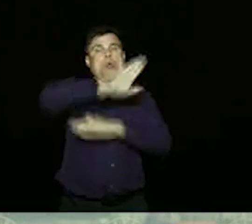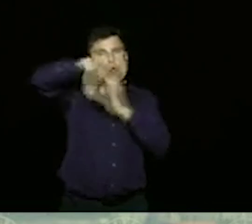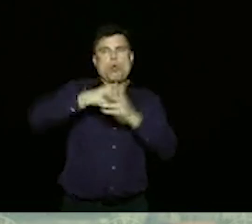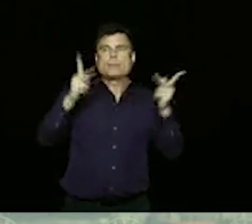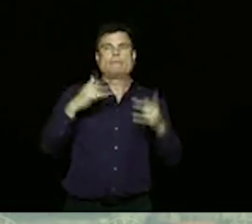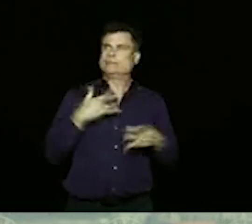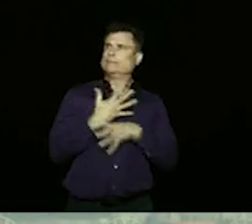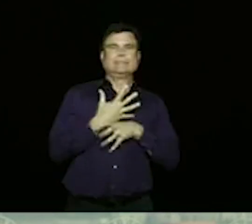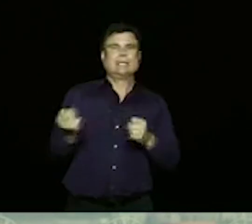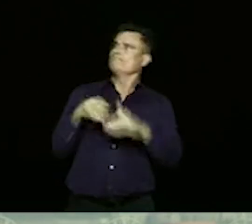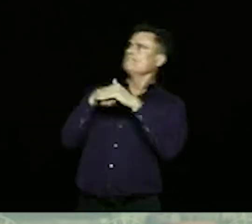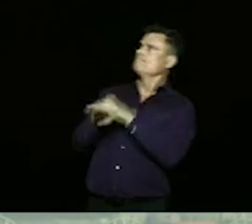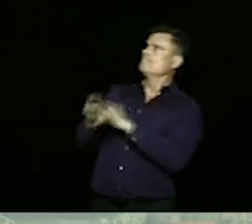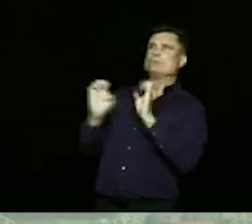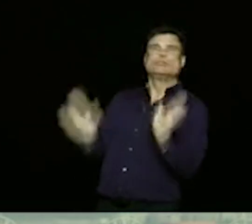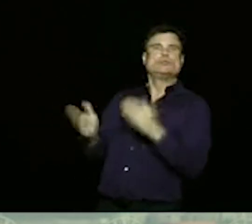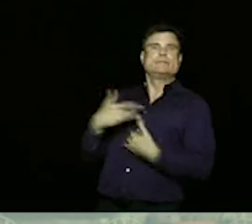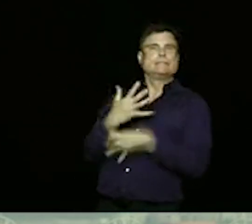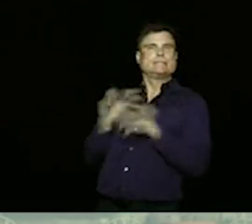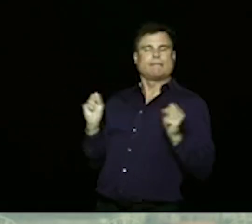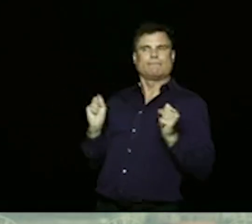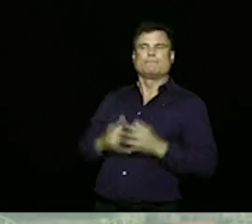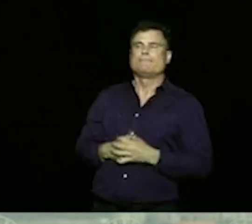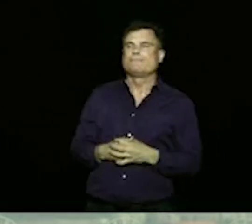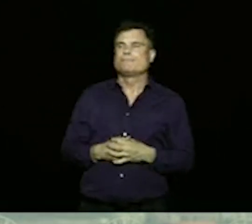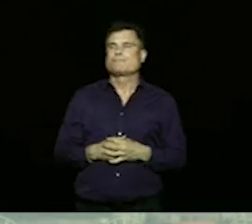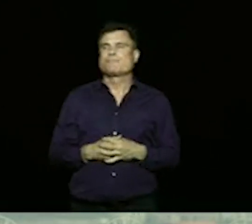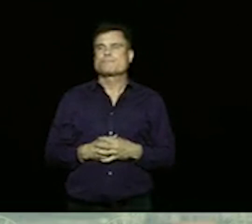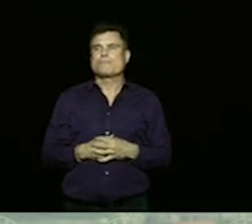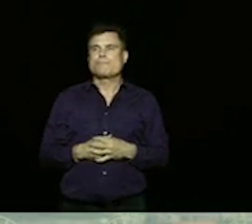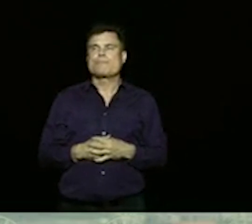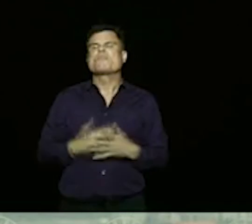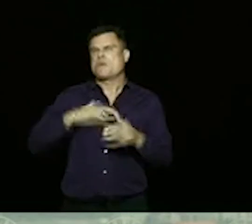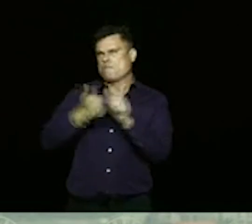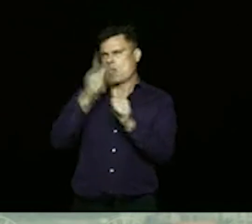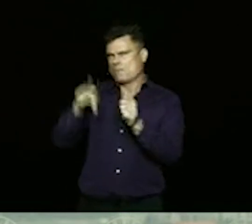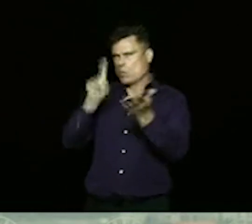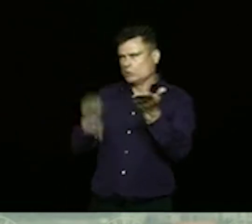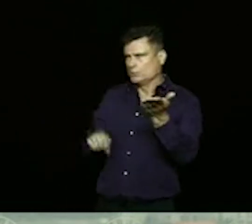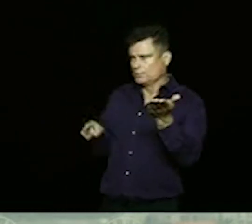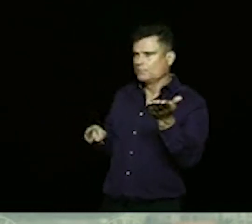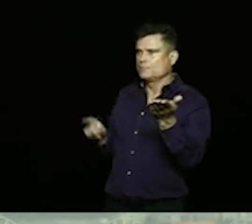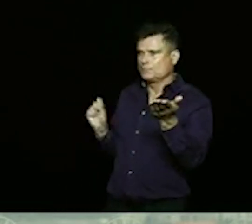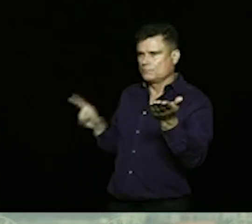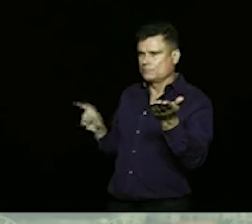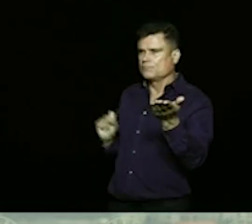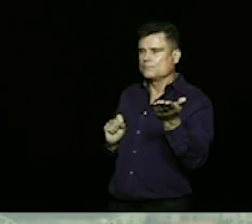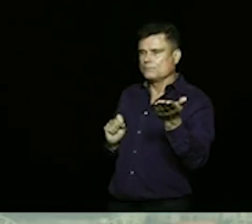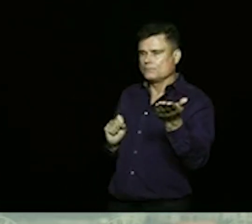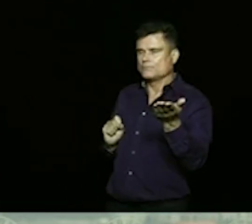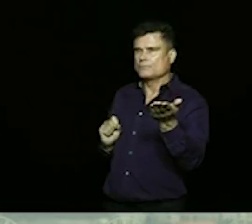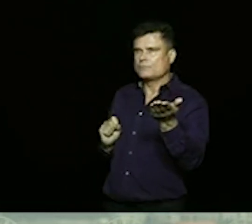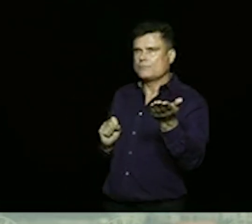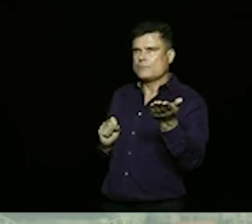Just a quick follow-up, if you could elaborate on why you're reluctant to say where this happened, which health region, was it in the